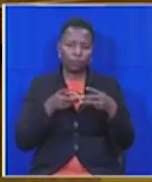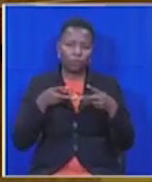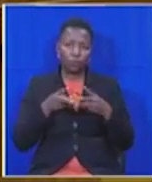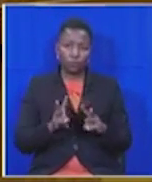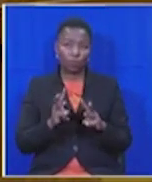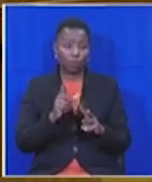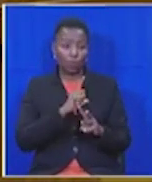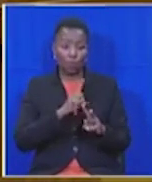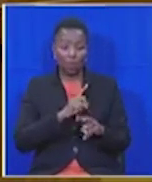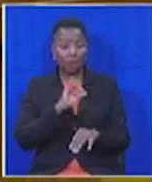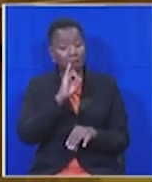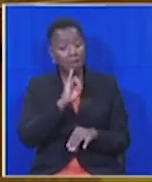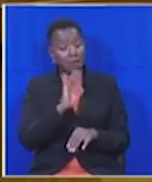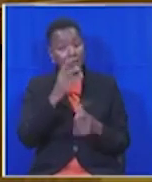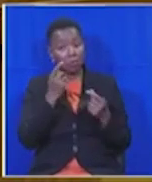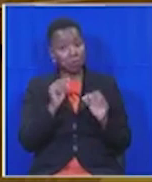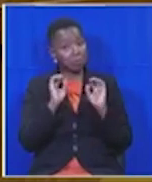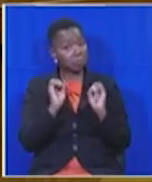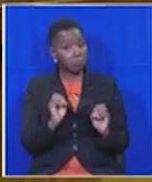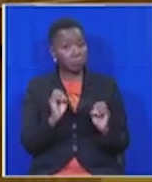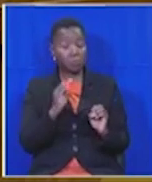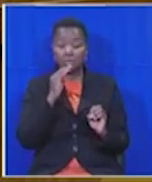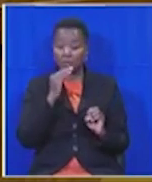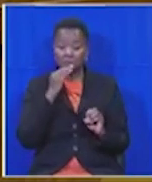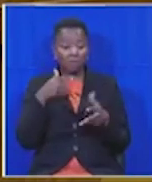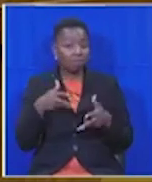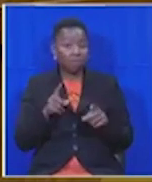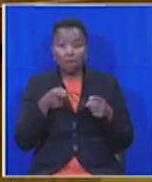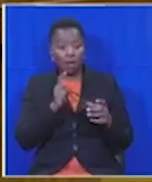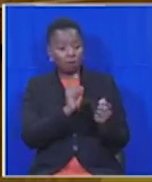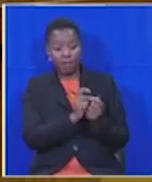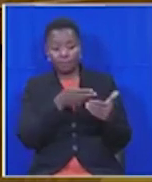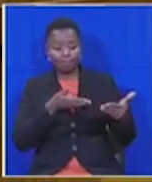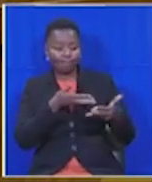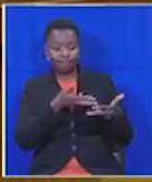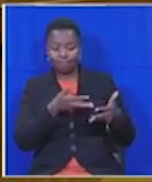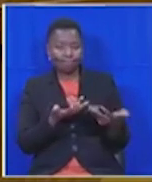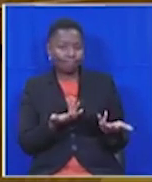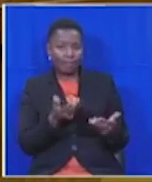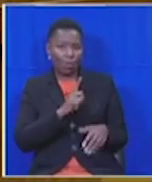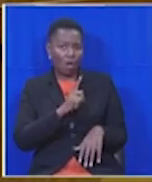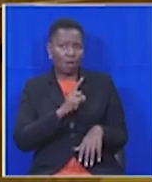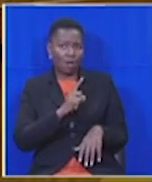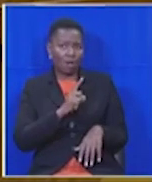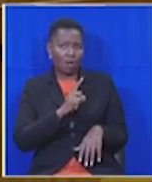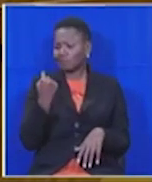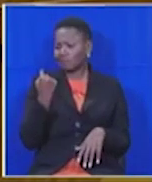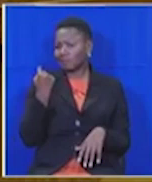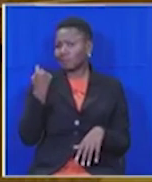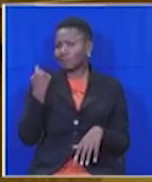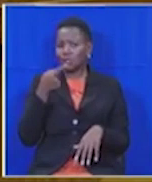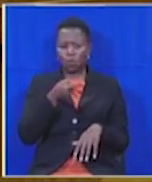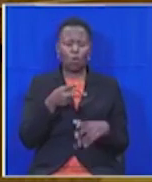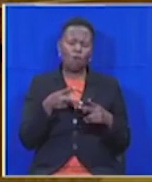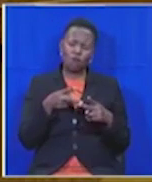Because failure to do so, it makes it very difficult anyway to engage with you. Because recently, we are a very angry